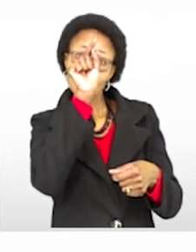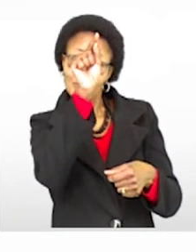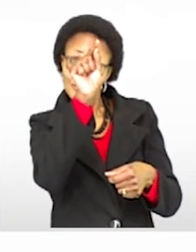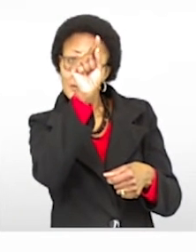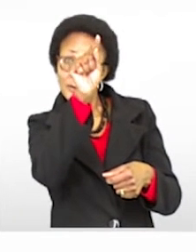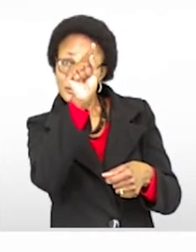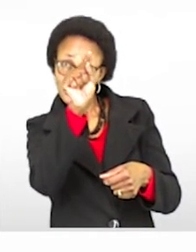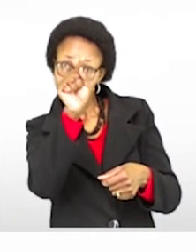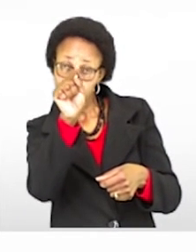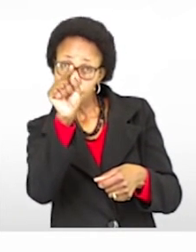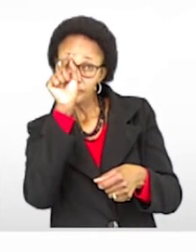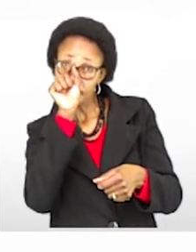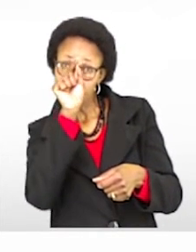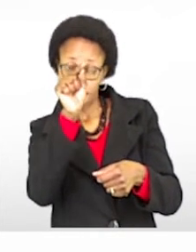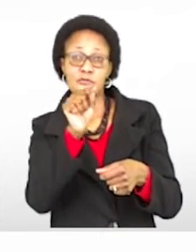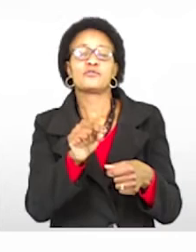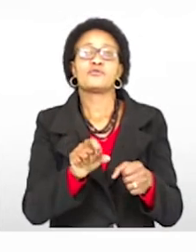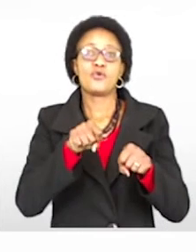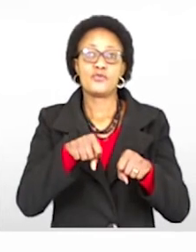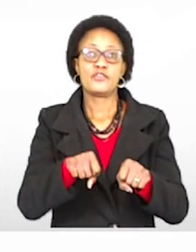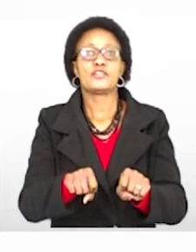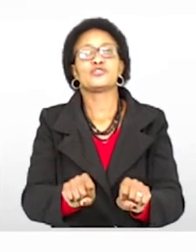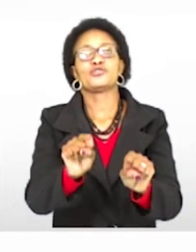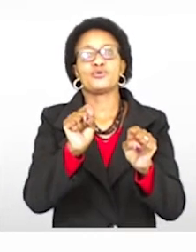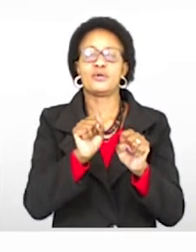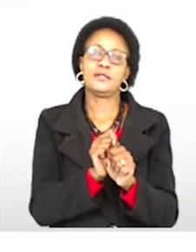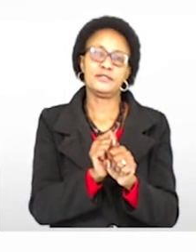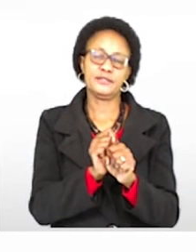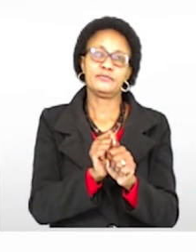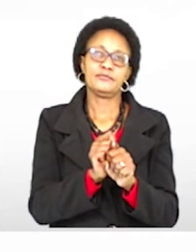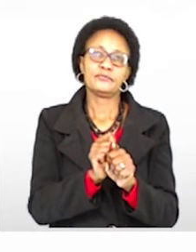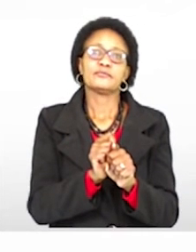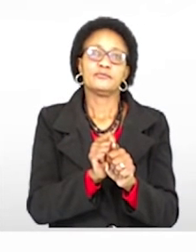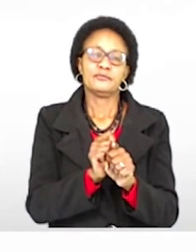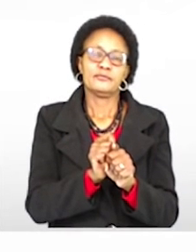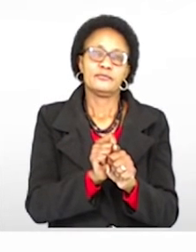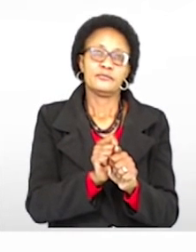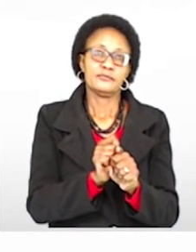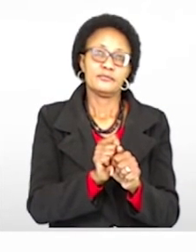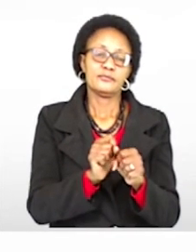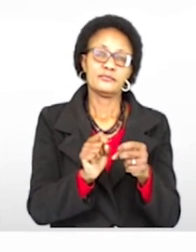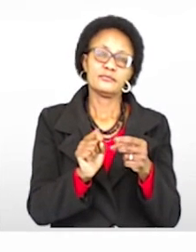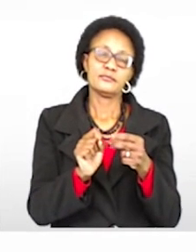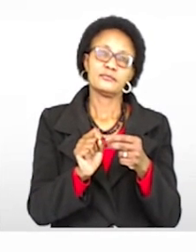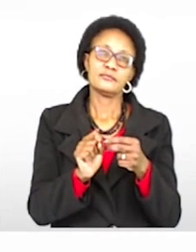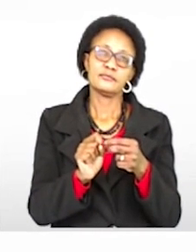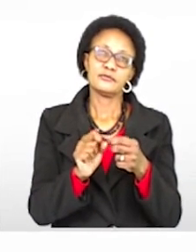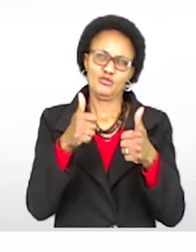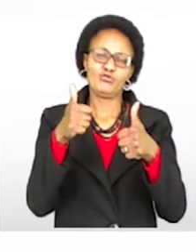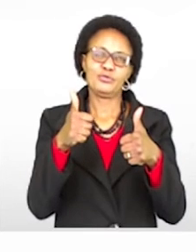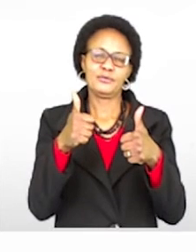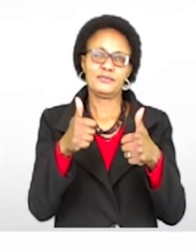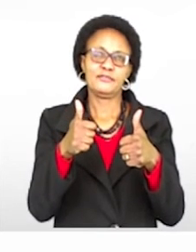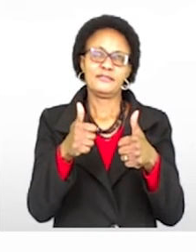behind the counter to the dot for the trolley. Well done.